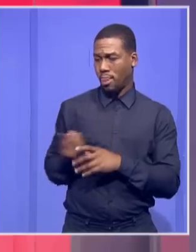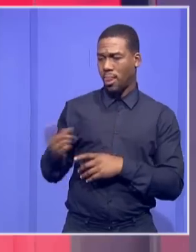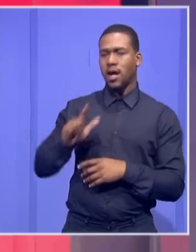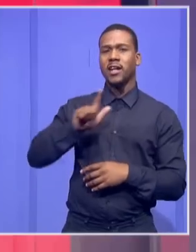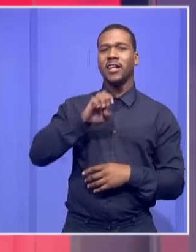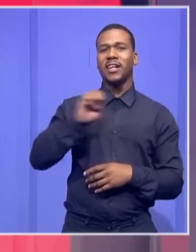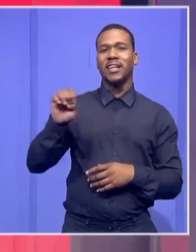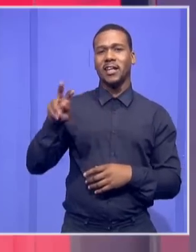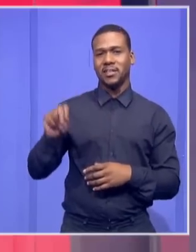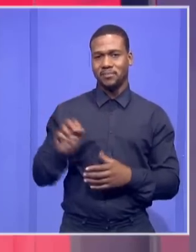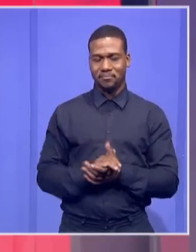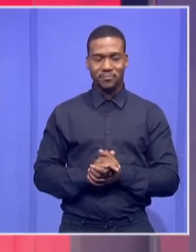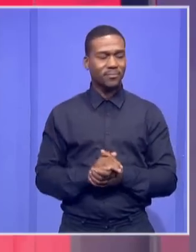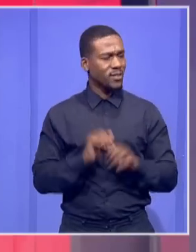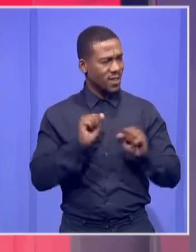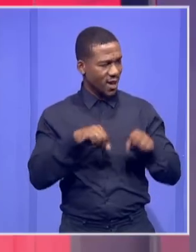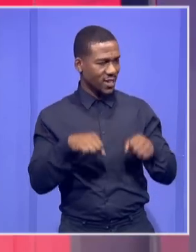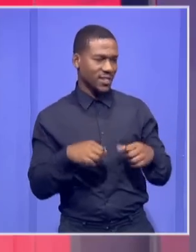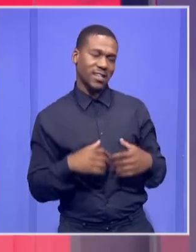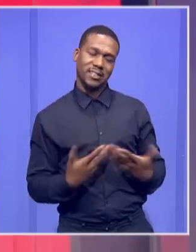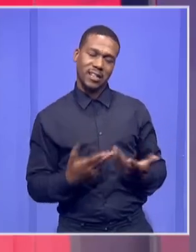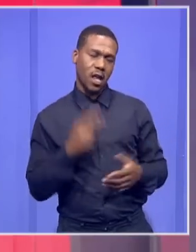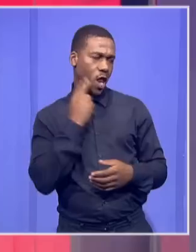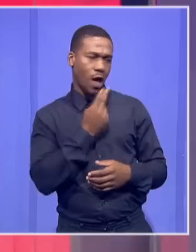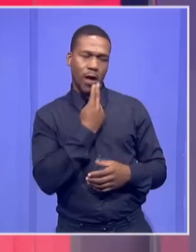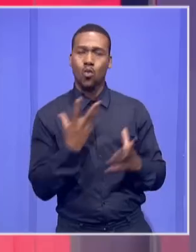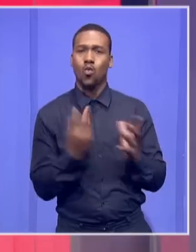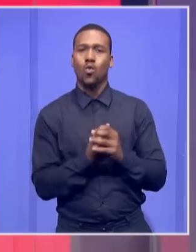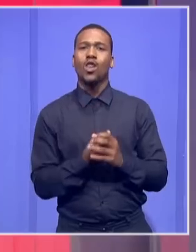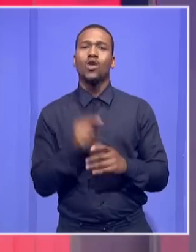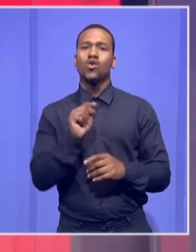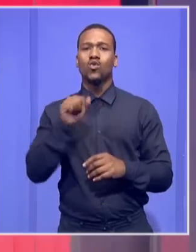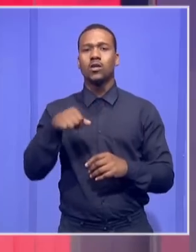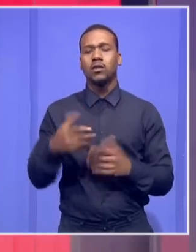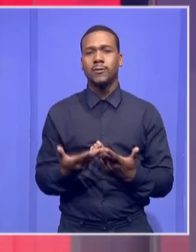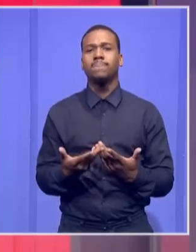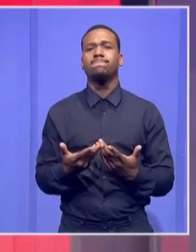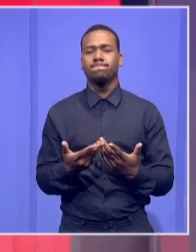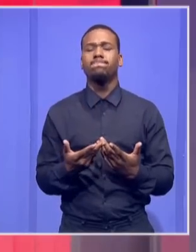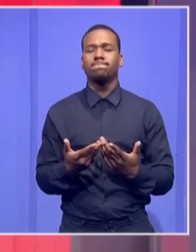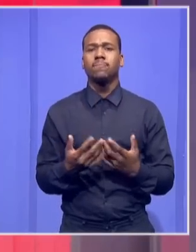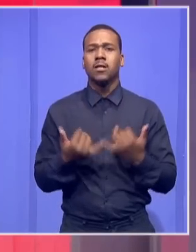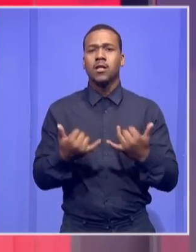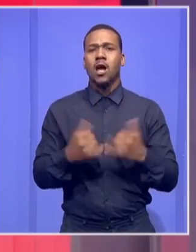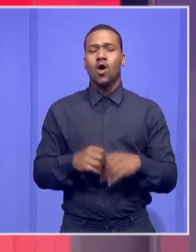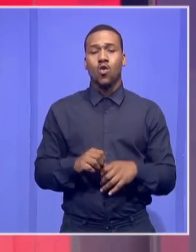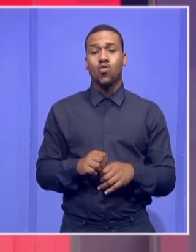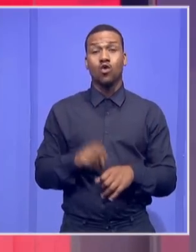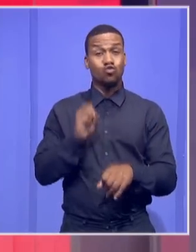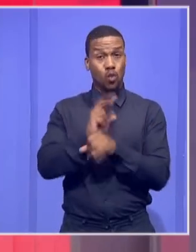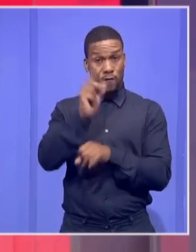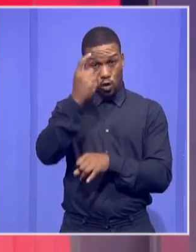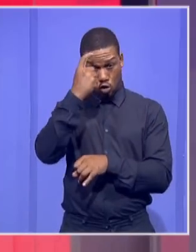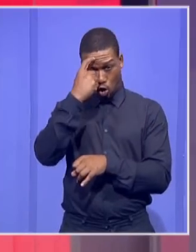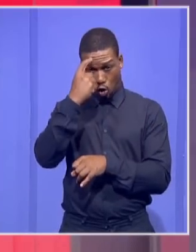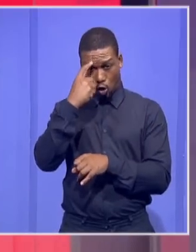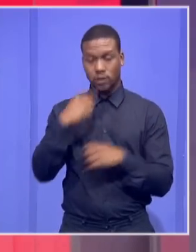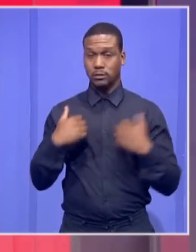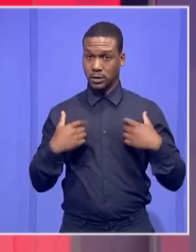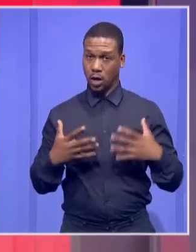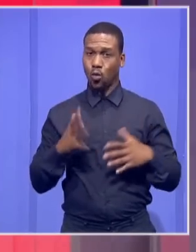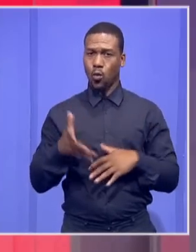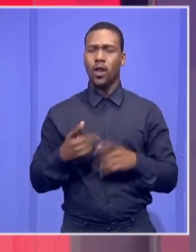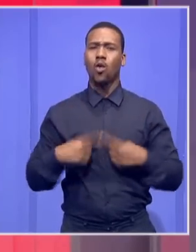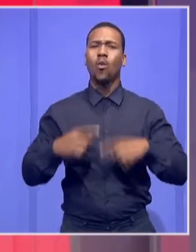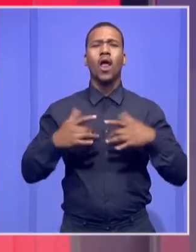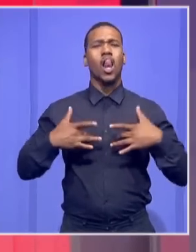to be with you until, of course, the main proceedings begin, which is about 12 o'clock our time, and we will take that live and watch